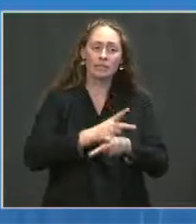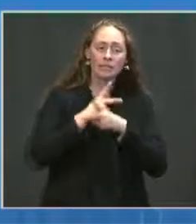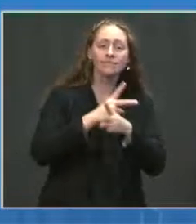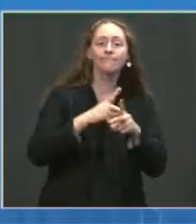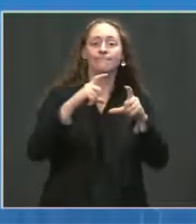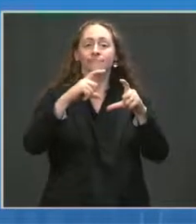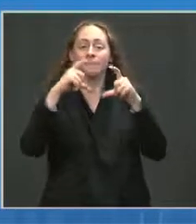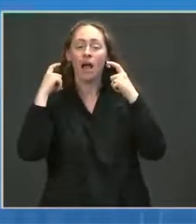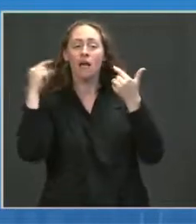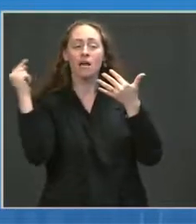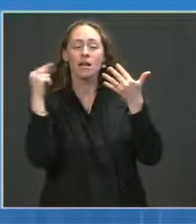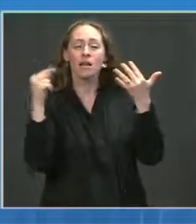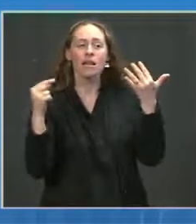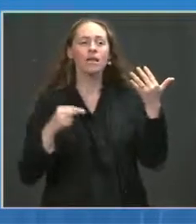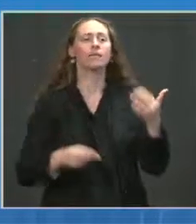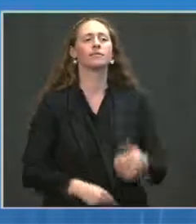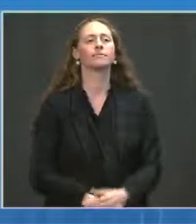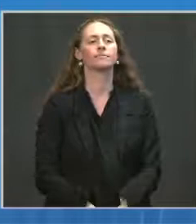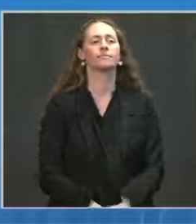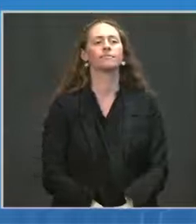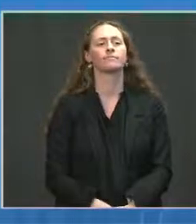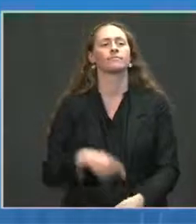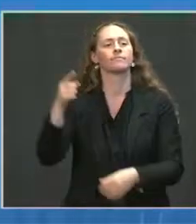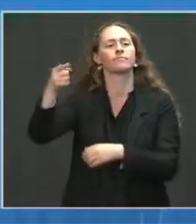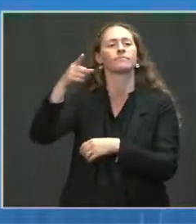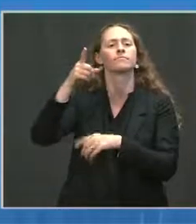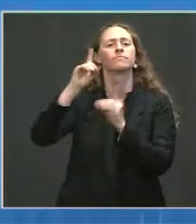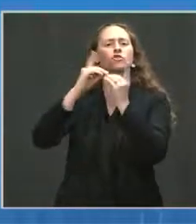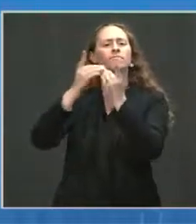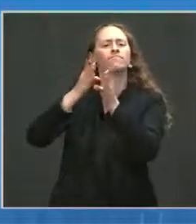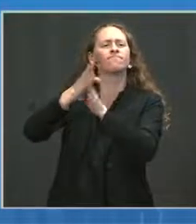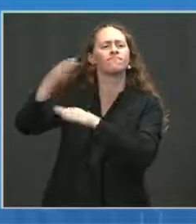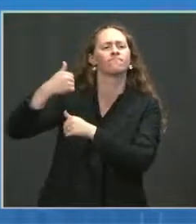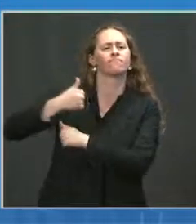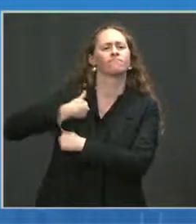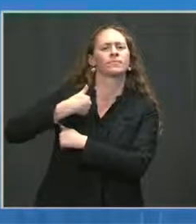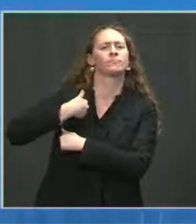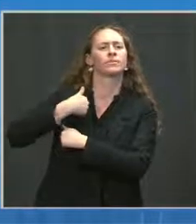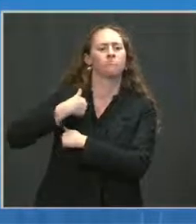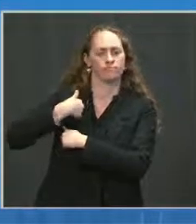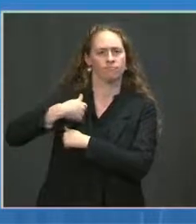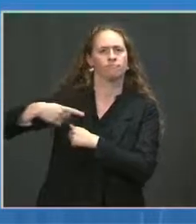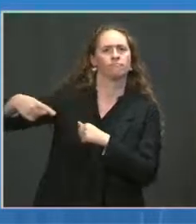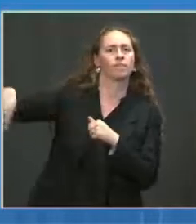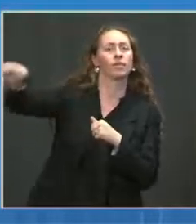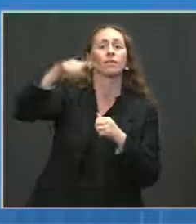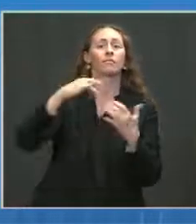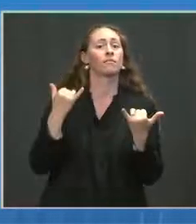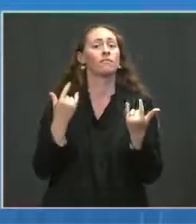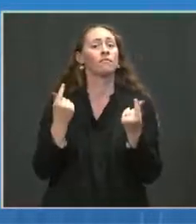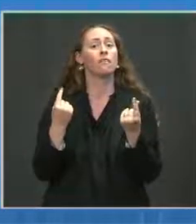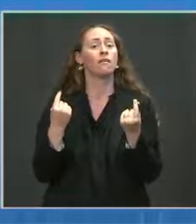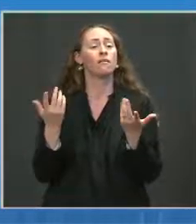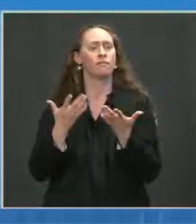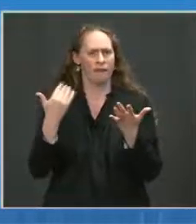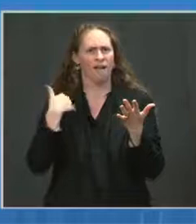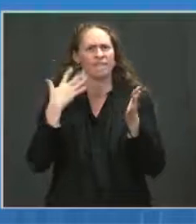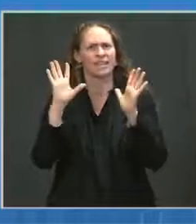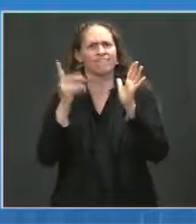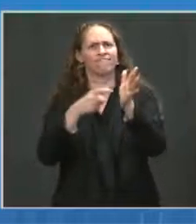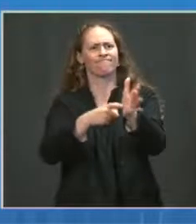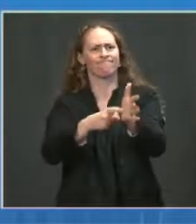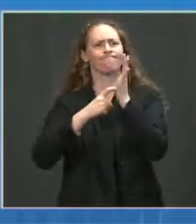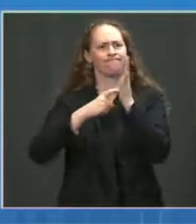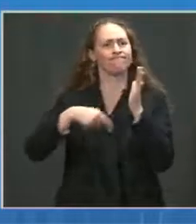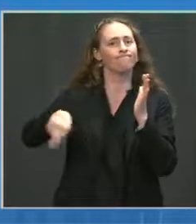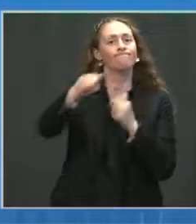The Department of Veteran Affairs, as you said, is an example of a vaccine requirement for all of their caregivers to